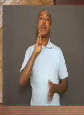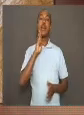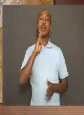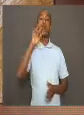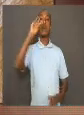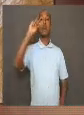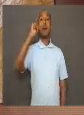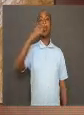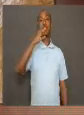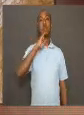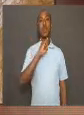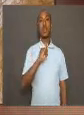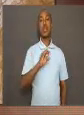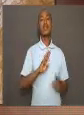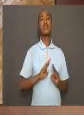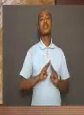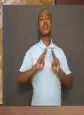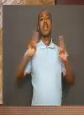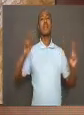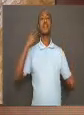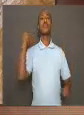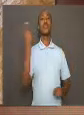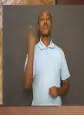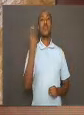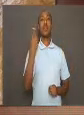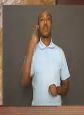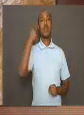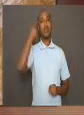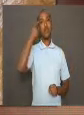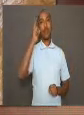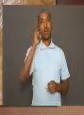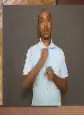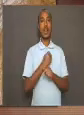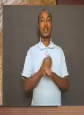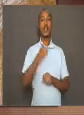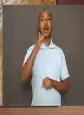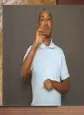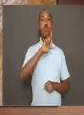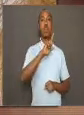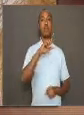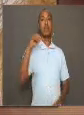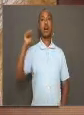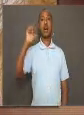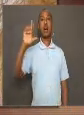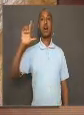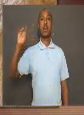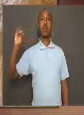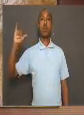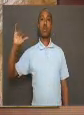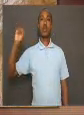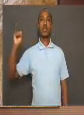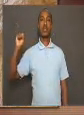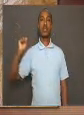Magnesium is extremely useful for creating aluminum alloys, die